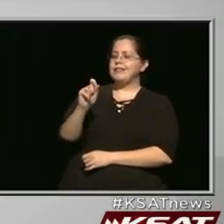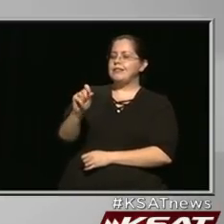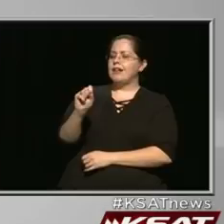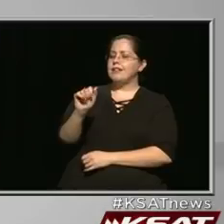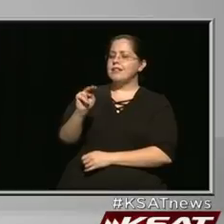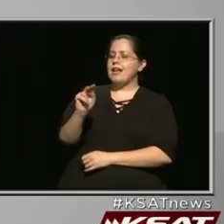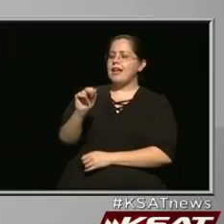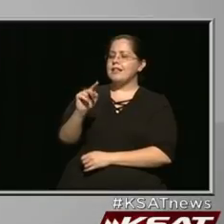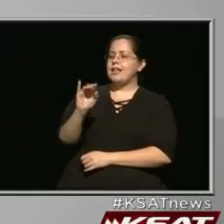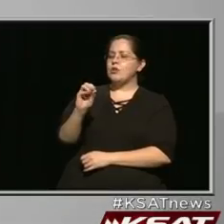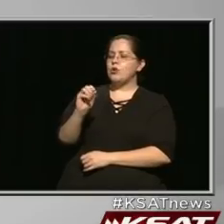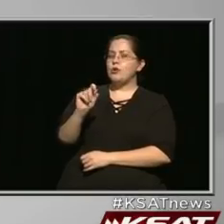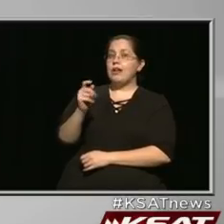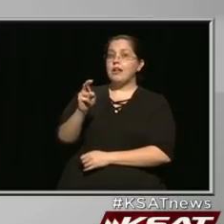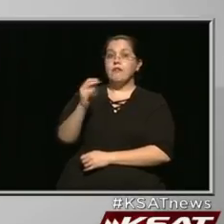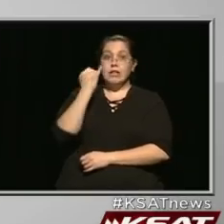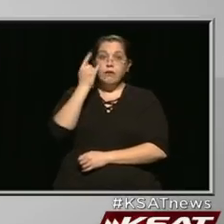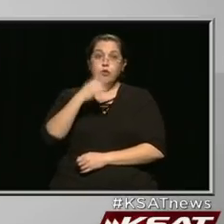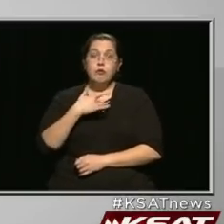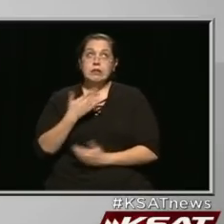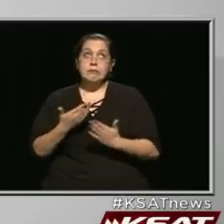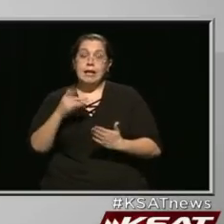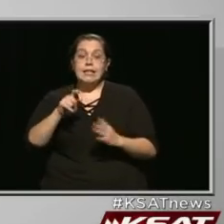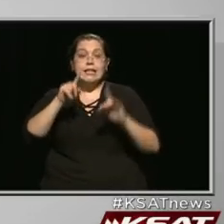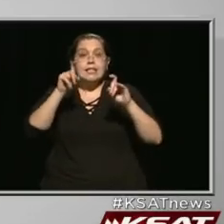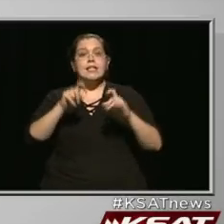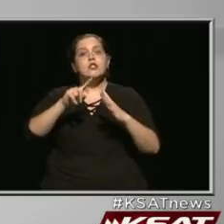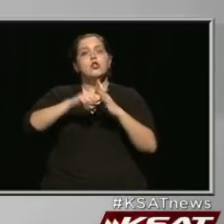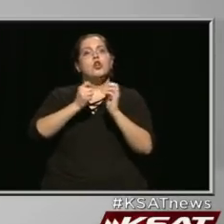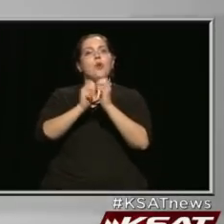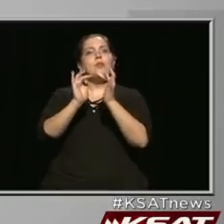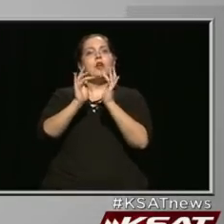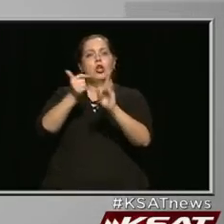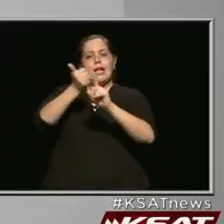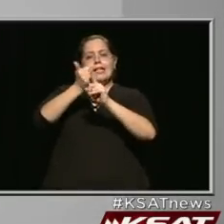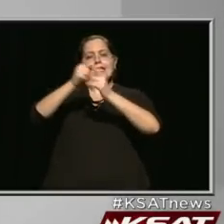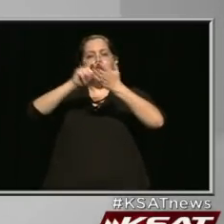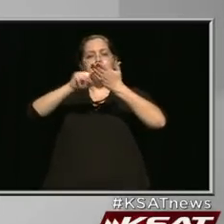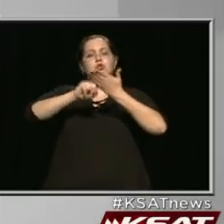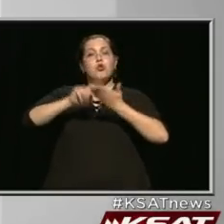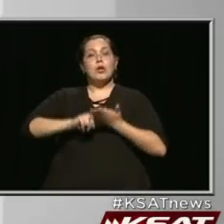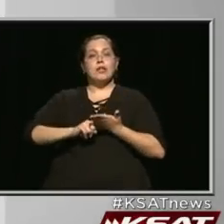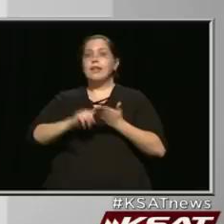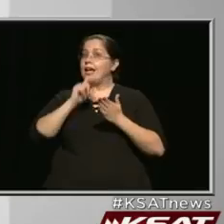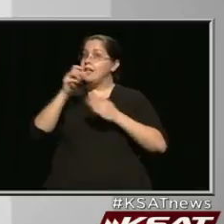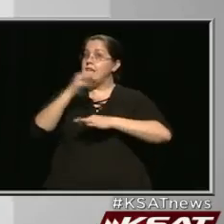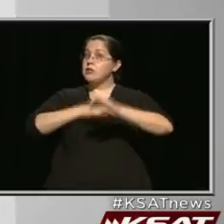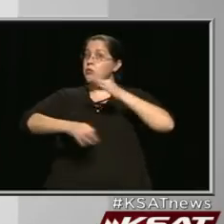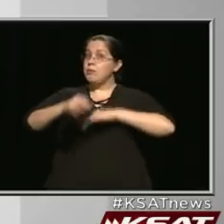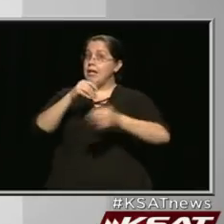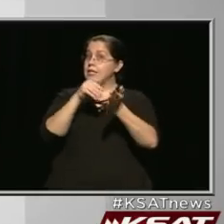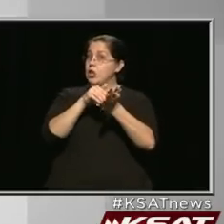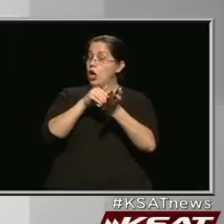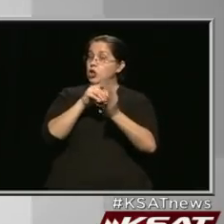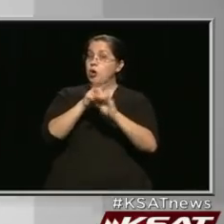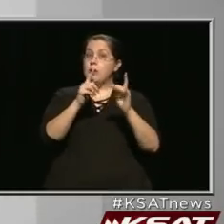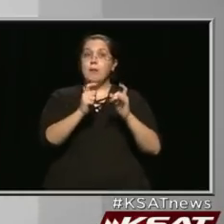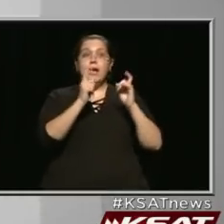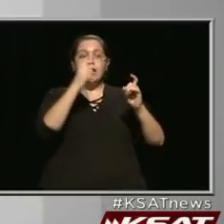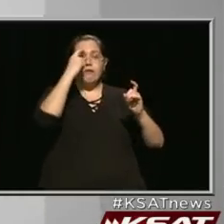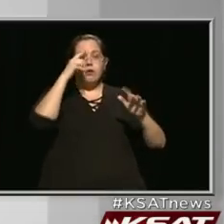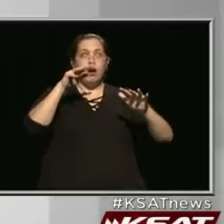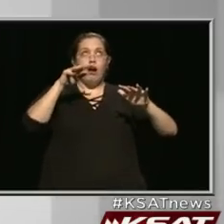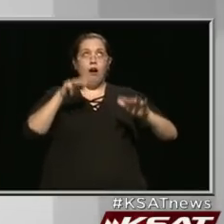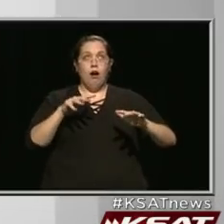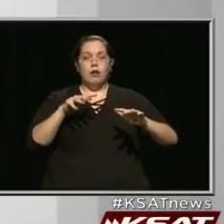covid19.sanantonio.gov. And remember, if you think you need a test, start with the online self-screening tool. The tool doesn't replace a doctor, but it might give you some peace of